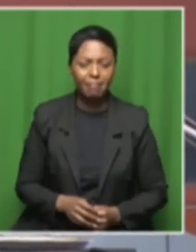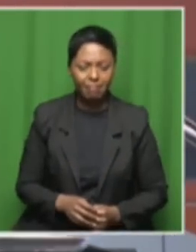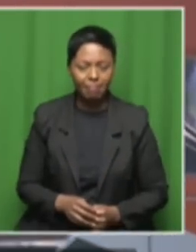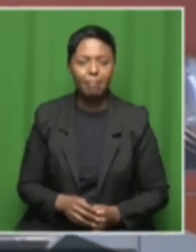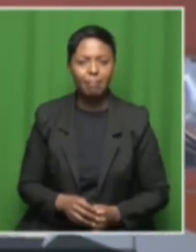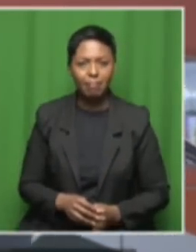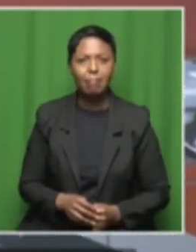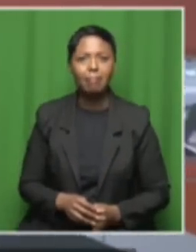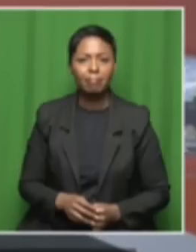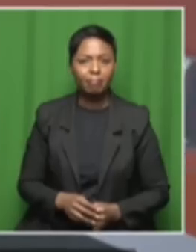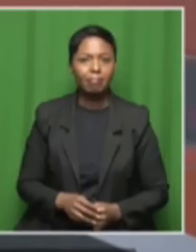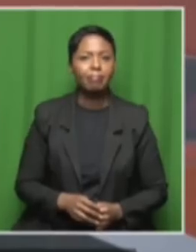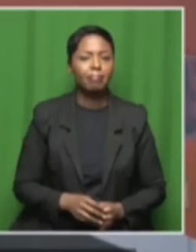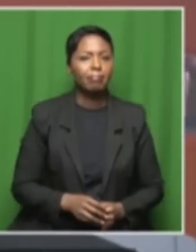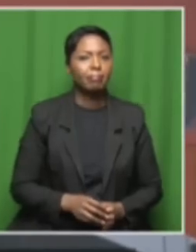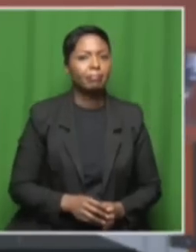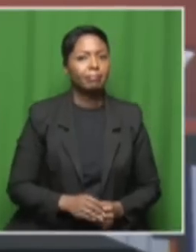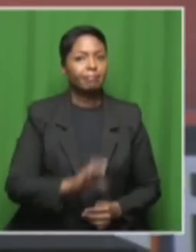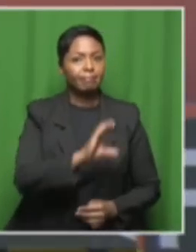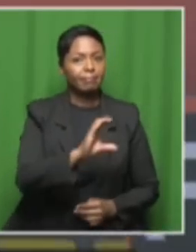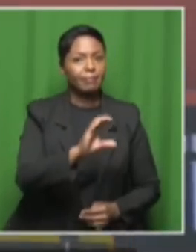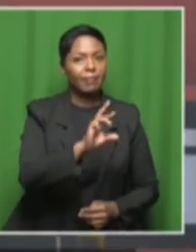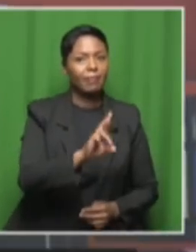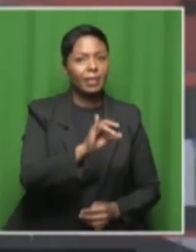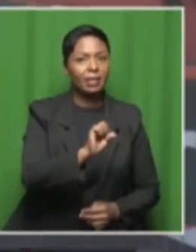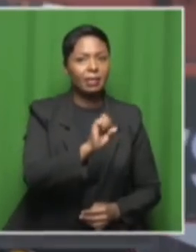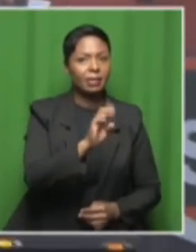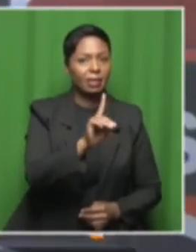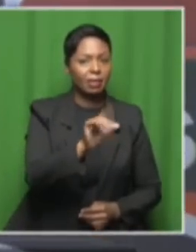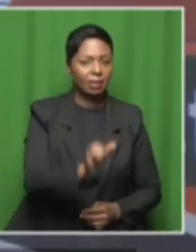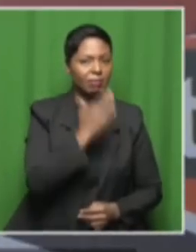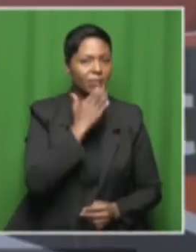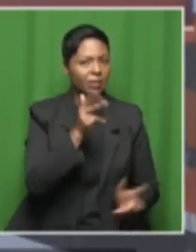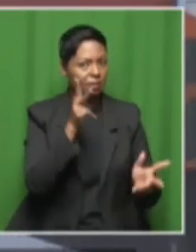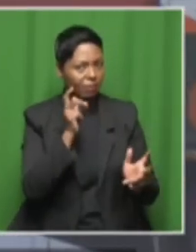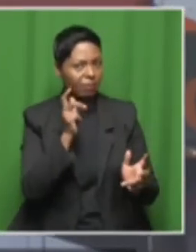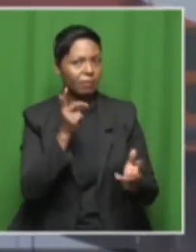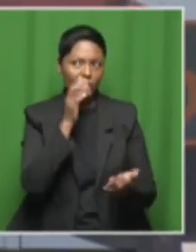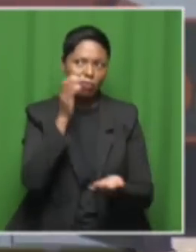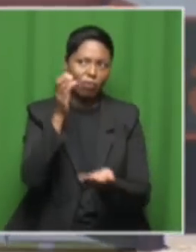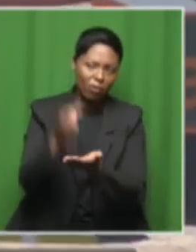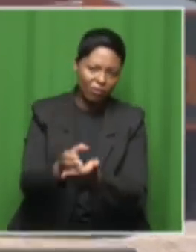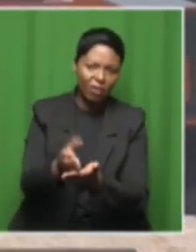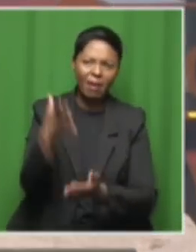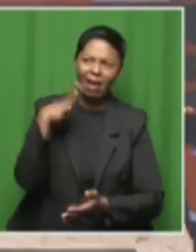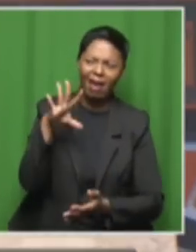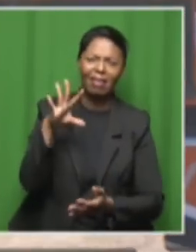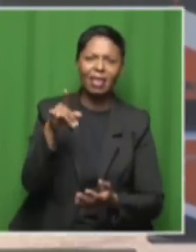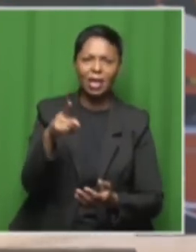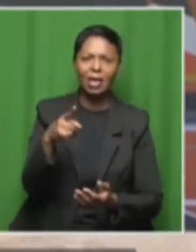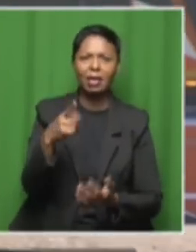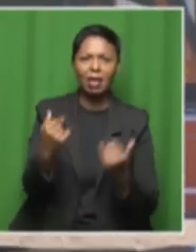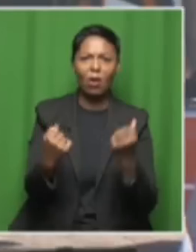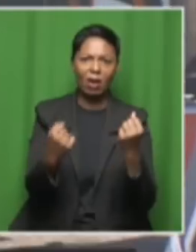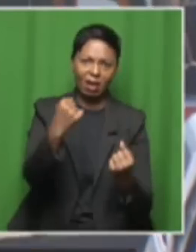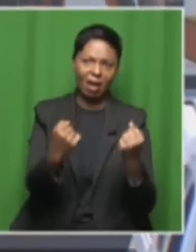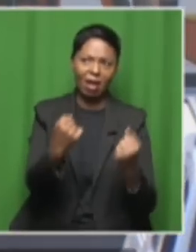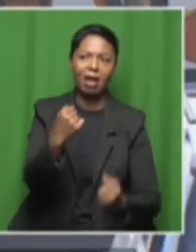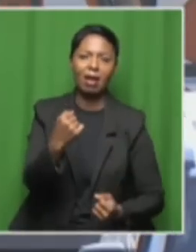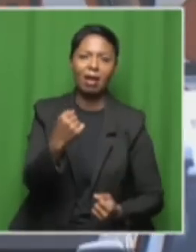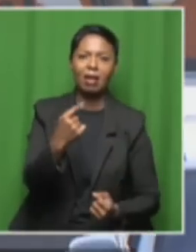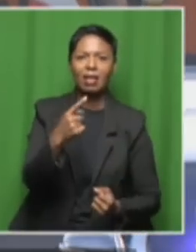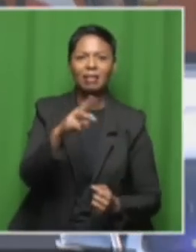course, Griselda Lewis. And Griselda, if you can still hear me, just to confirm for you, the other vehicle that you noted there is